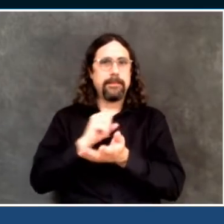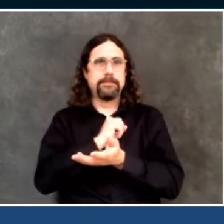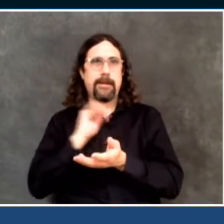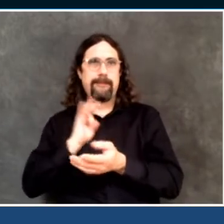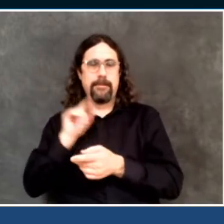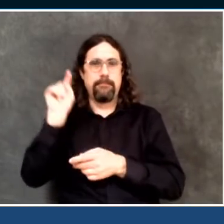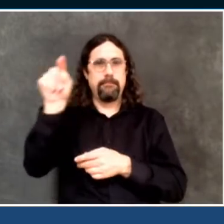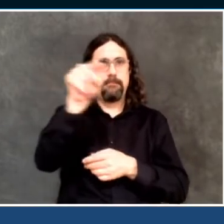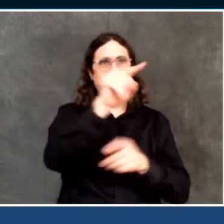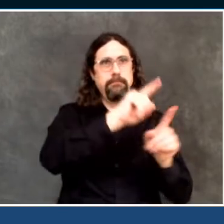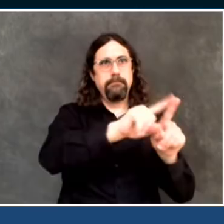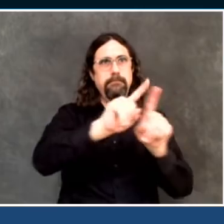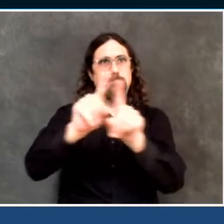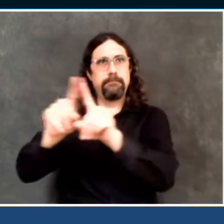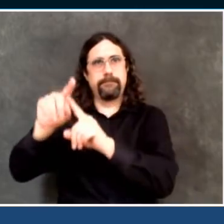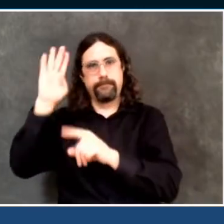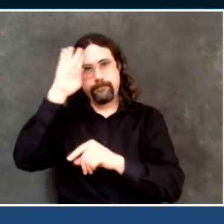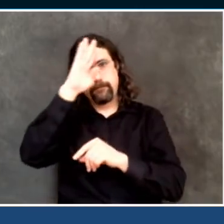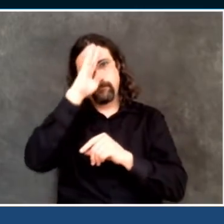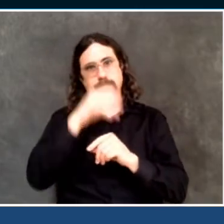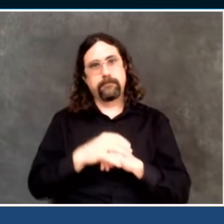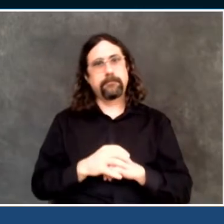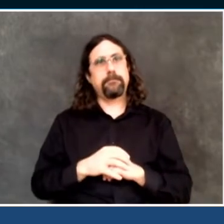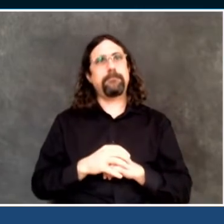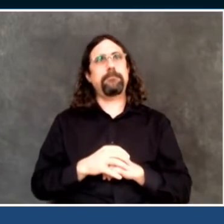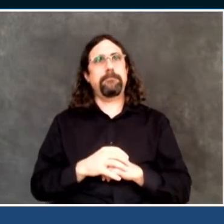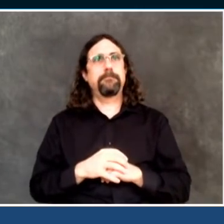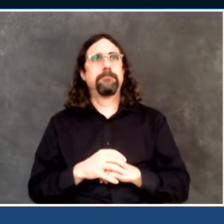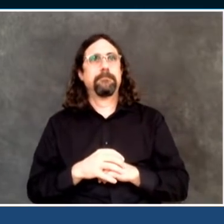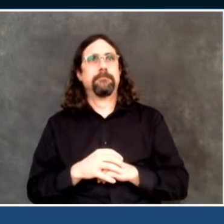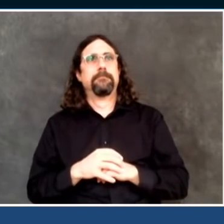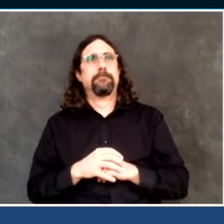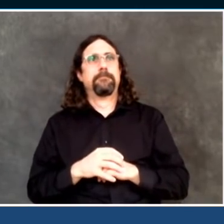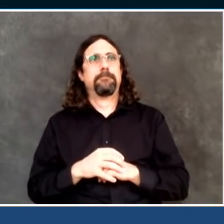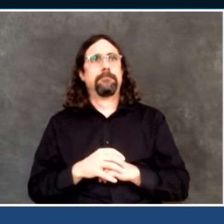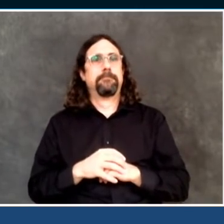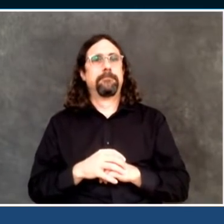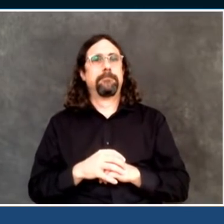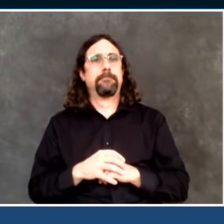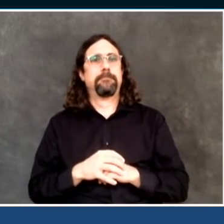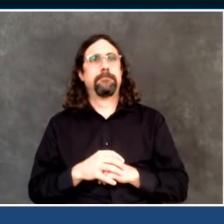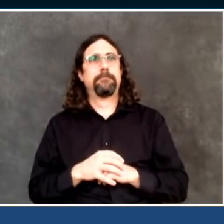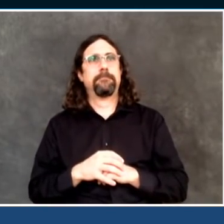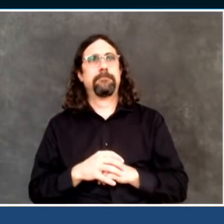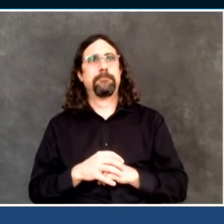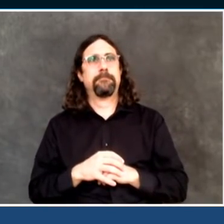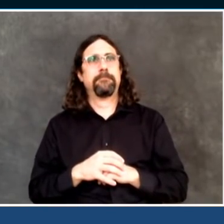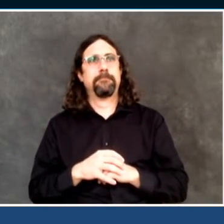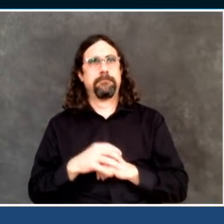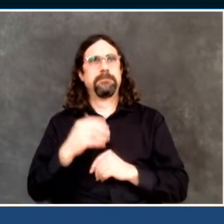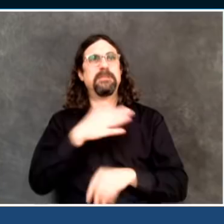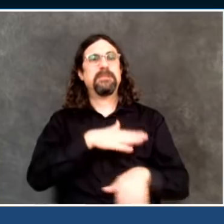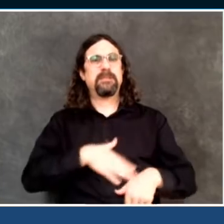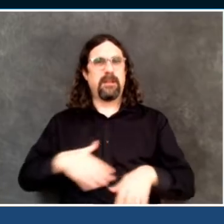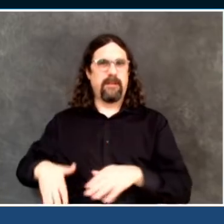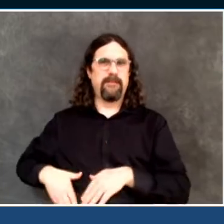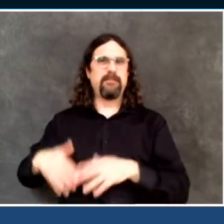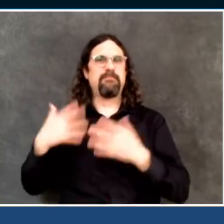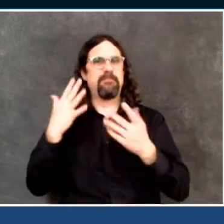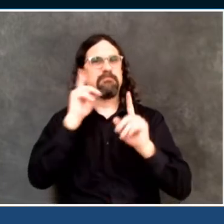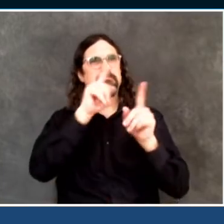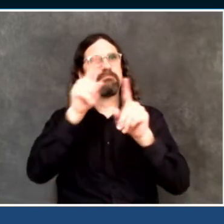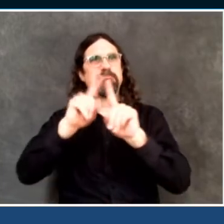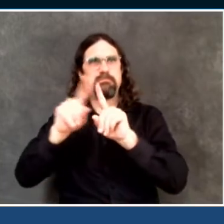healthcare professionals to Elmhurst, Bellevue, Woodhull, and Kings County hospitals. The Air Force has sent